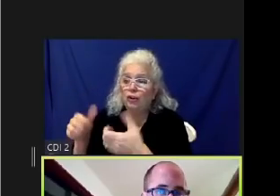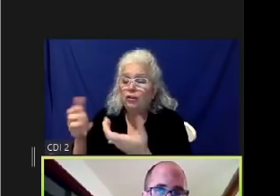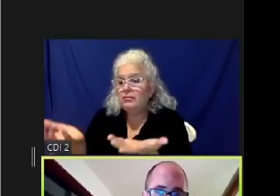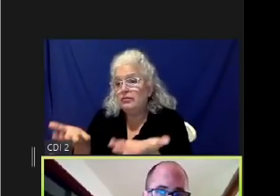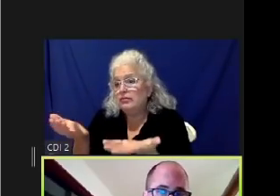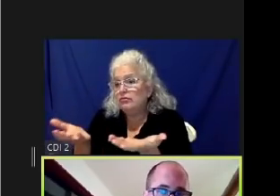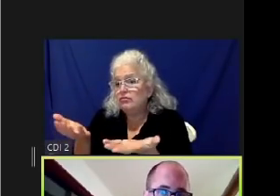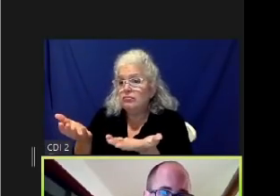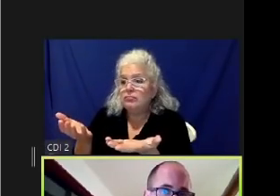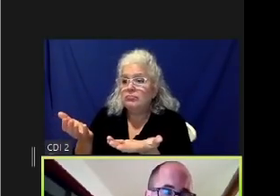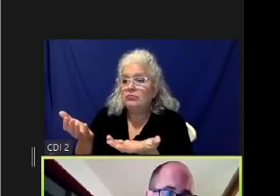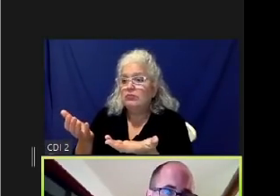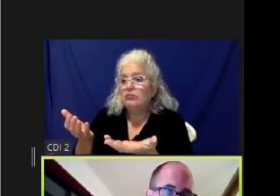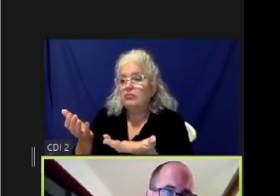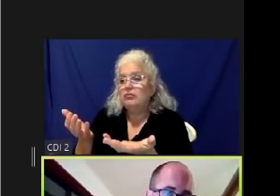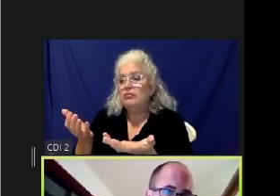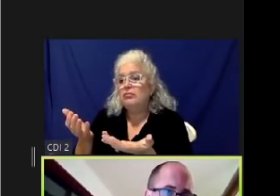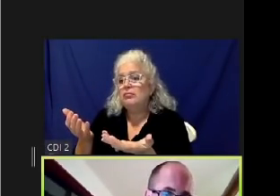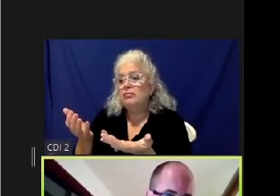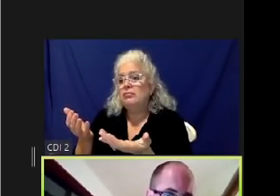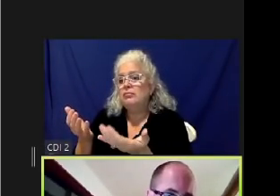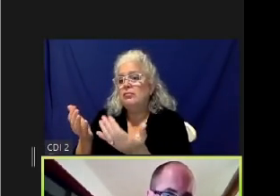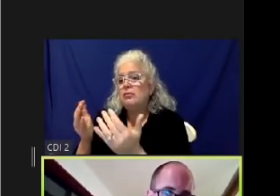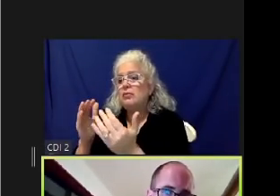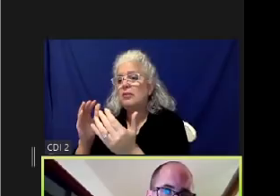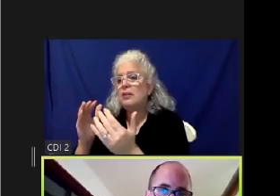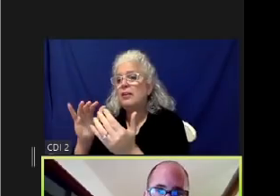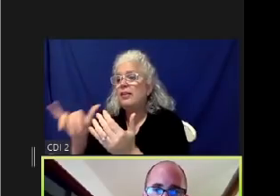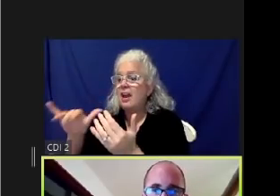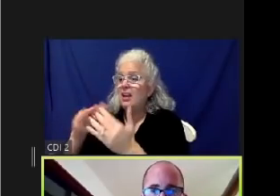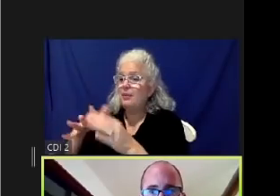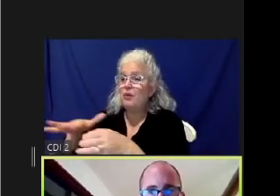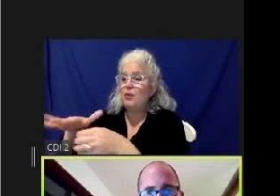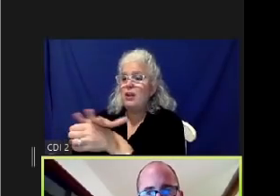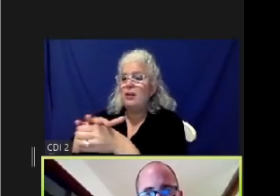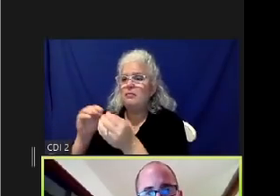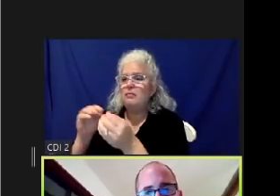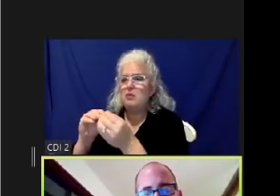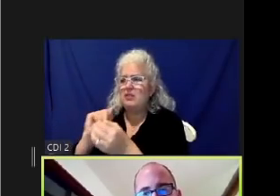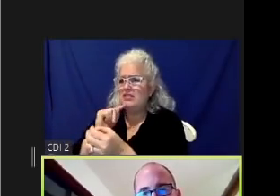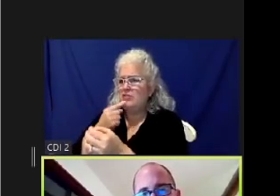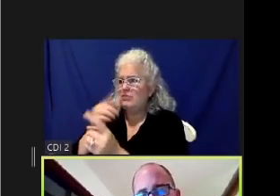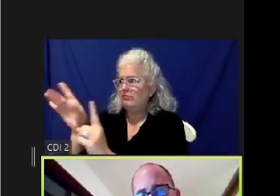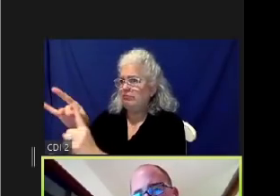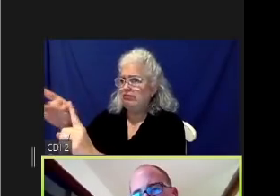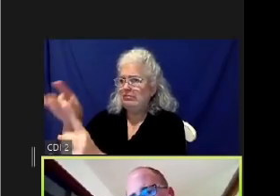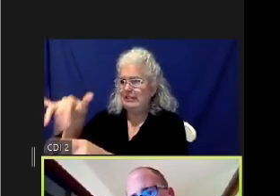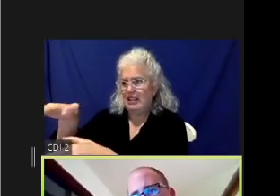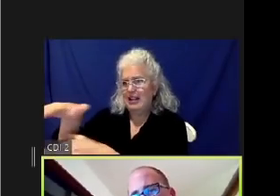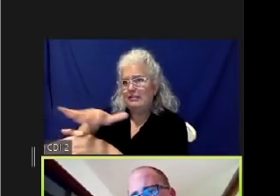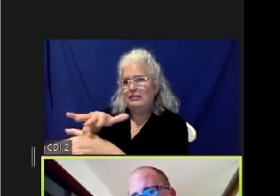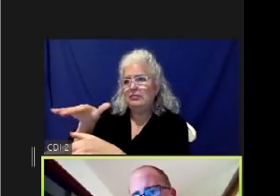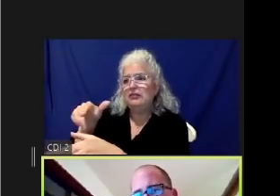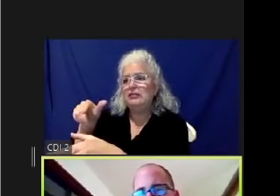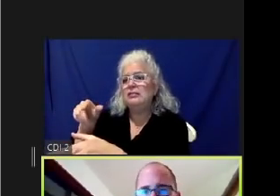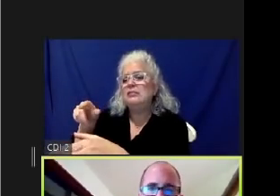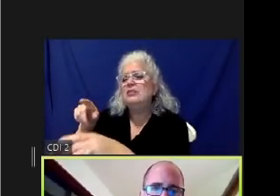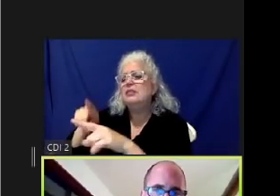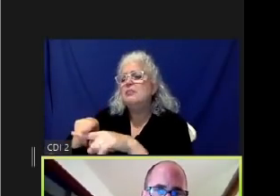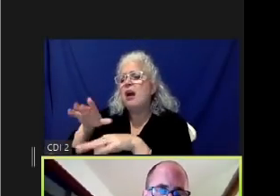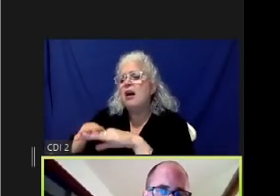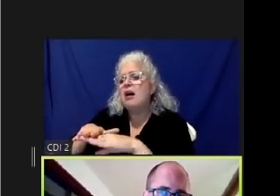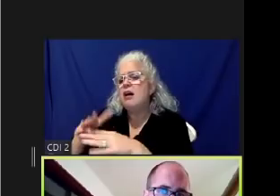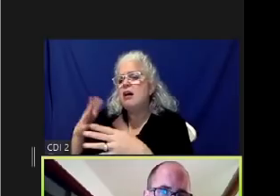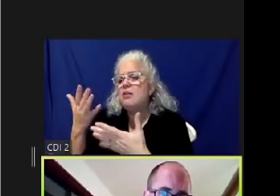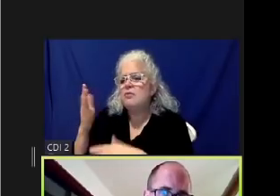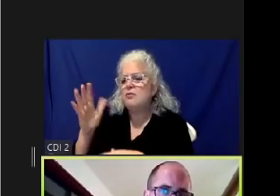could be impacted a little bit more by social determinants, and I'll be describing that a little bit further. So partnering up with federally qualified health